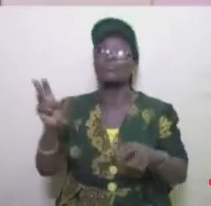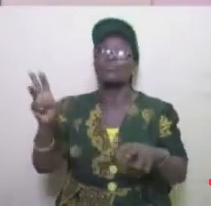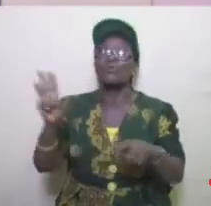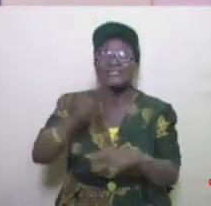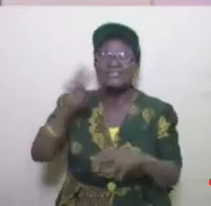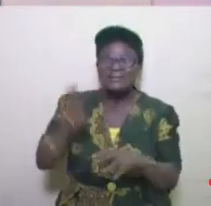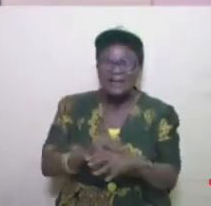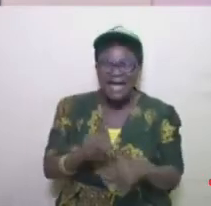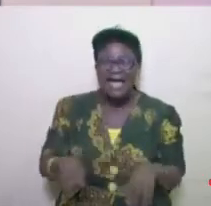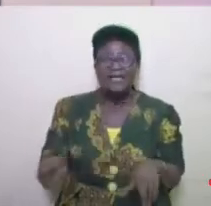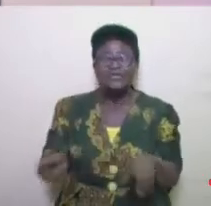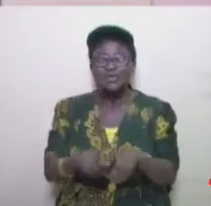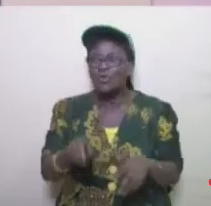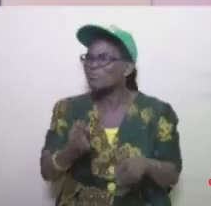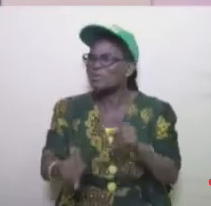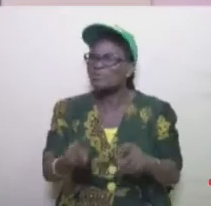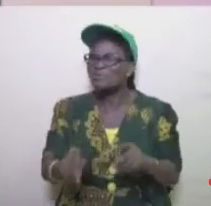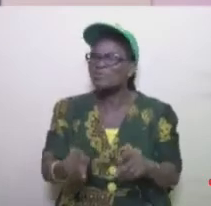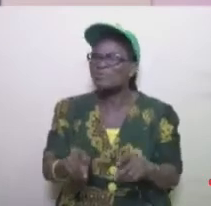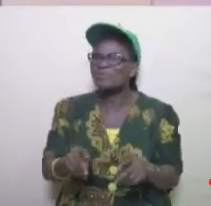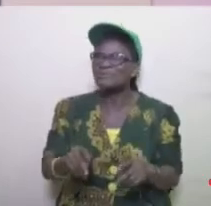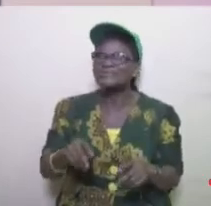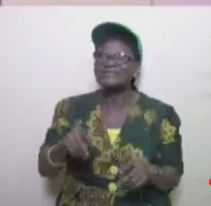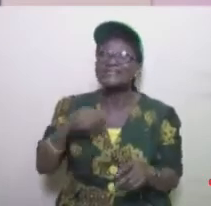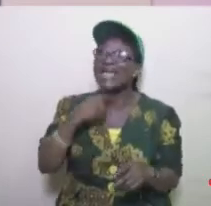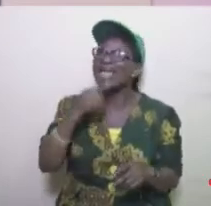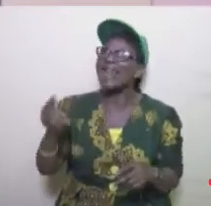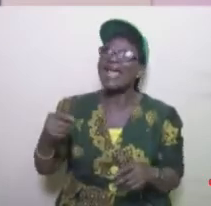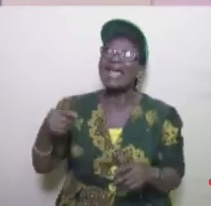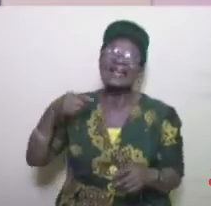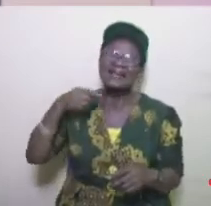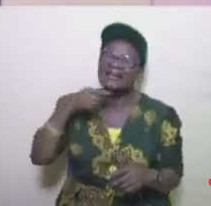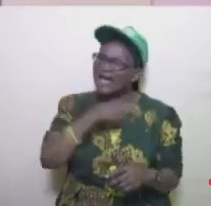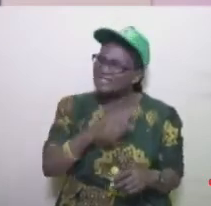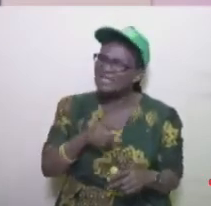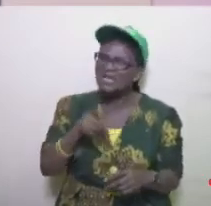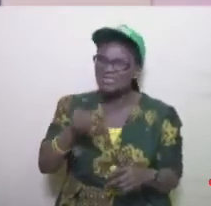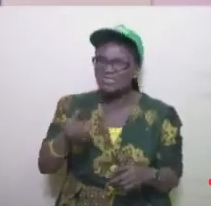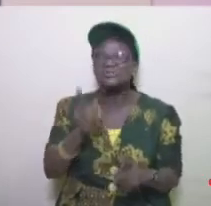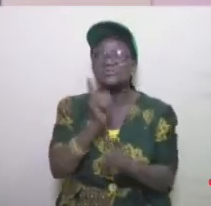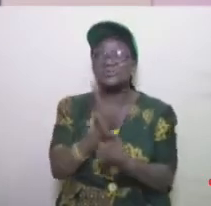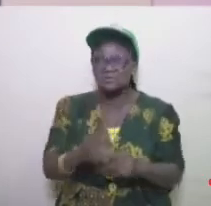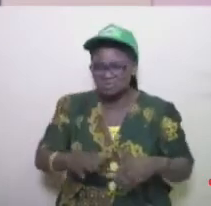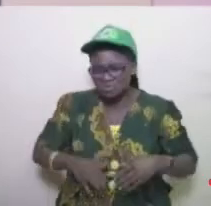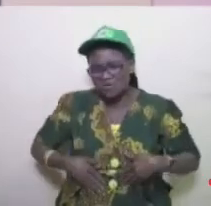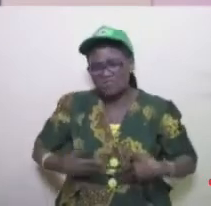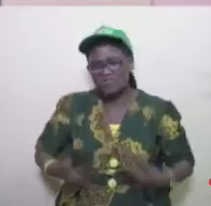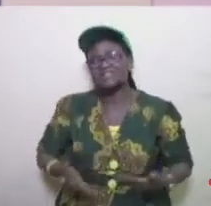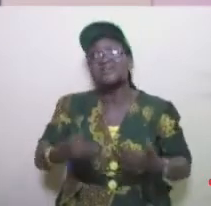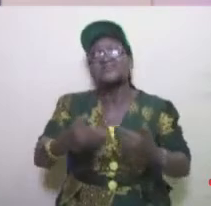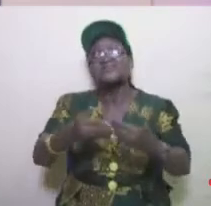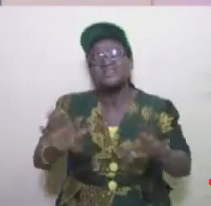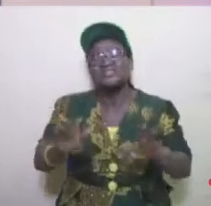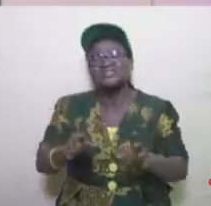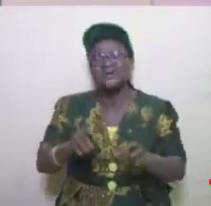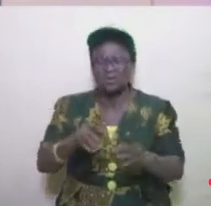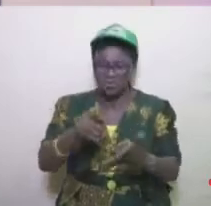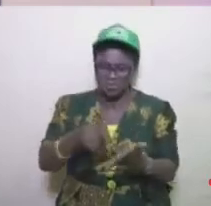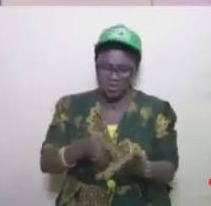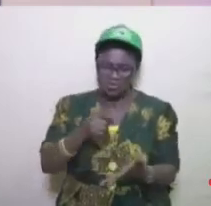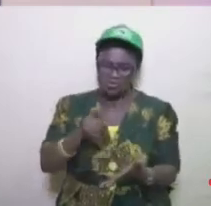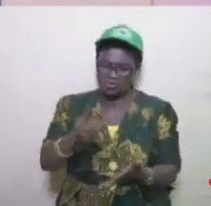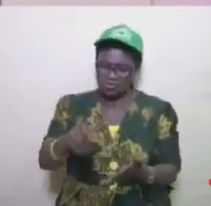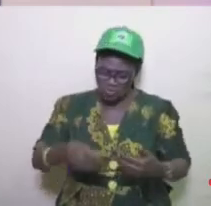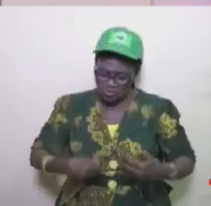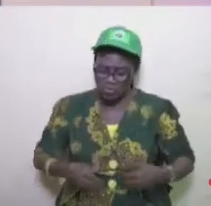I say, oh, fix yourself. You have fixed yourself. You just confess. Finish. Once you confess, it's